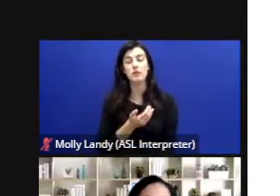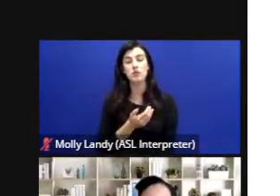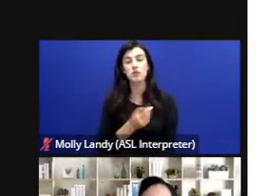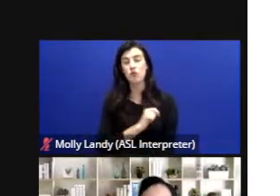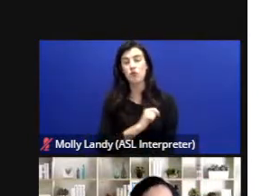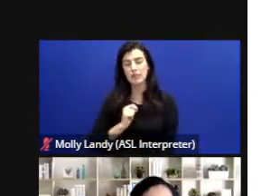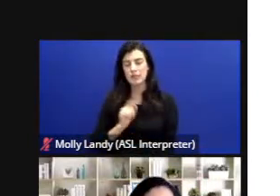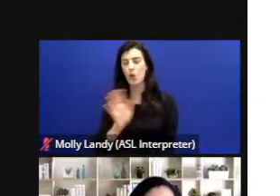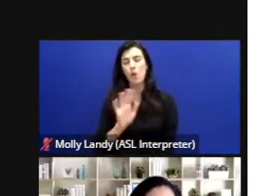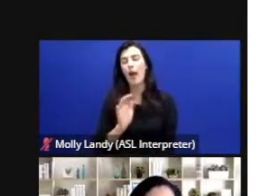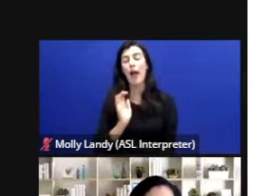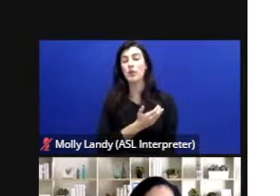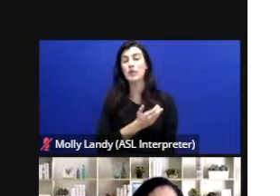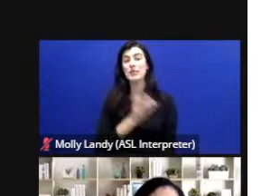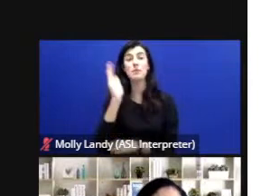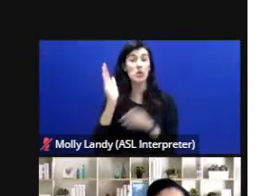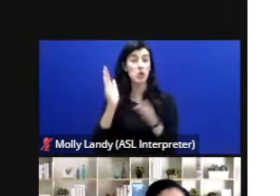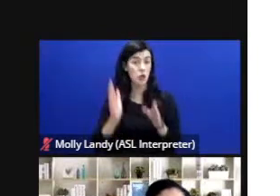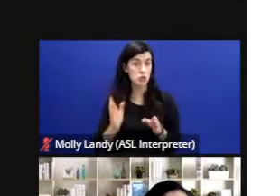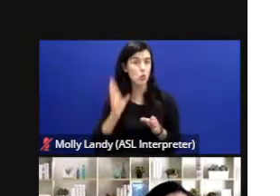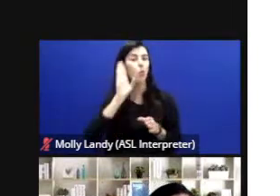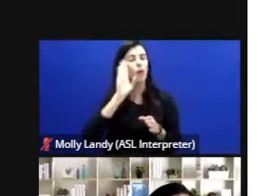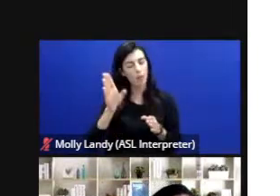speakers will be allowed to,